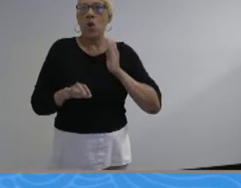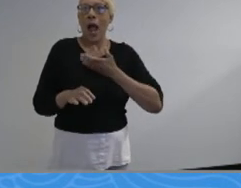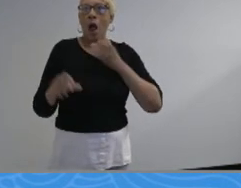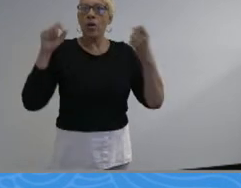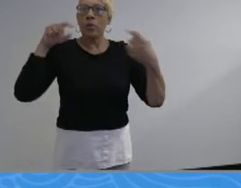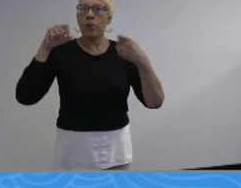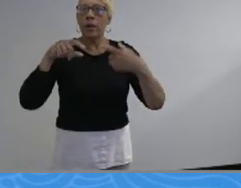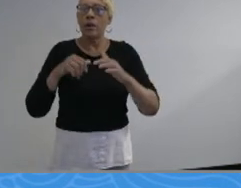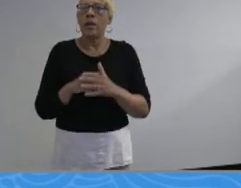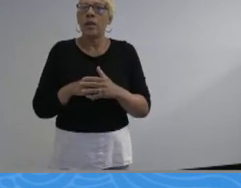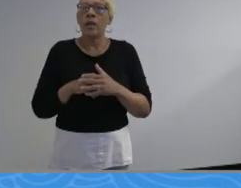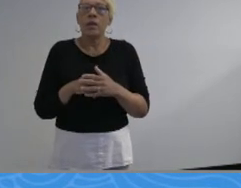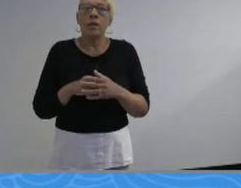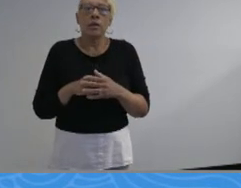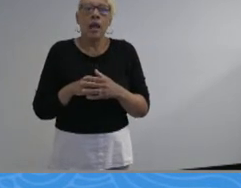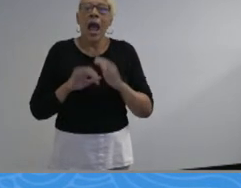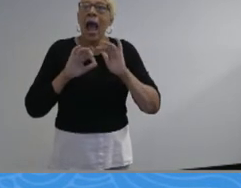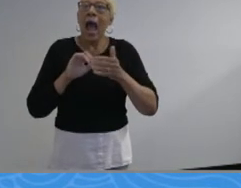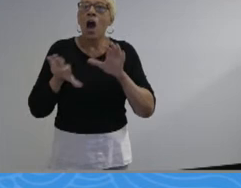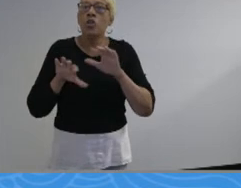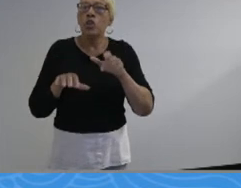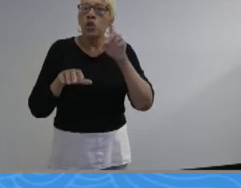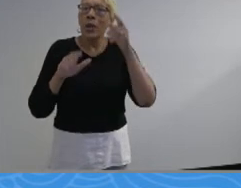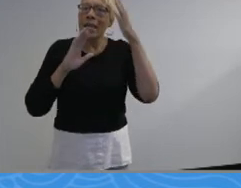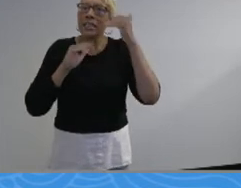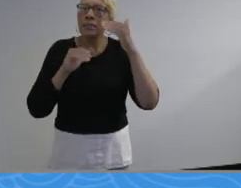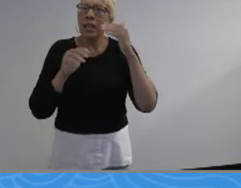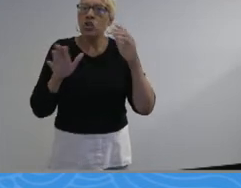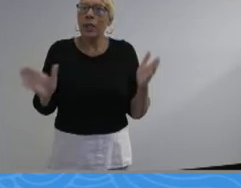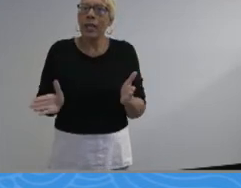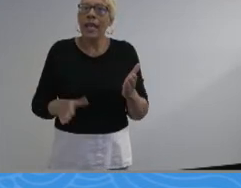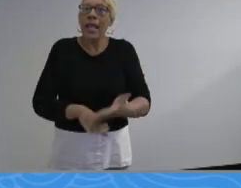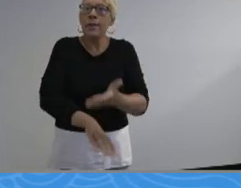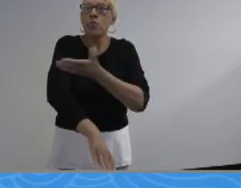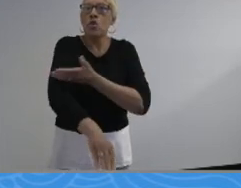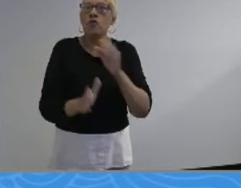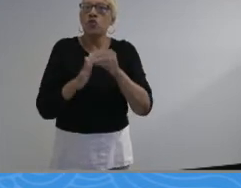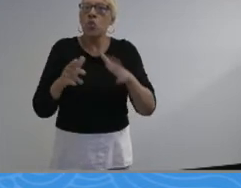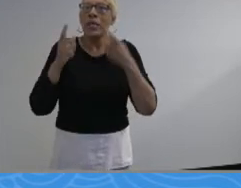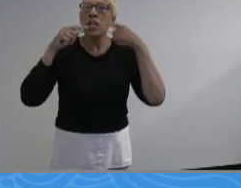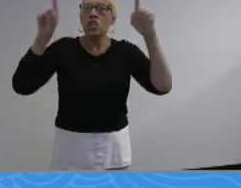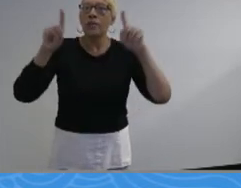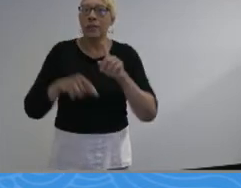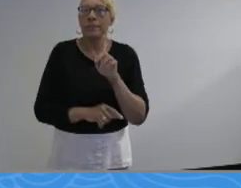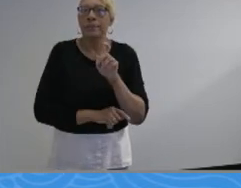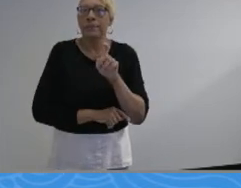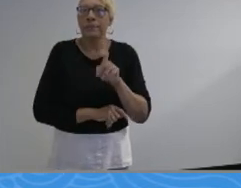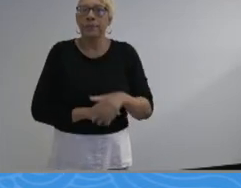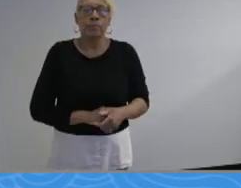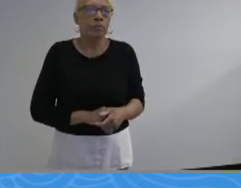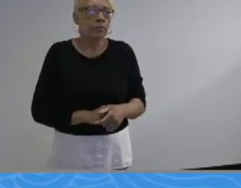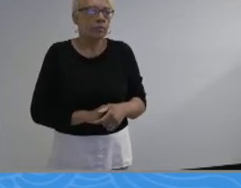how do you expect to improve student achievement? Back to you, Araceli.